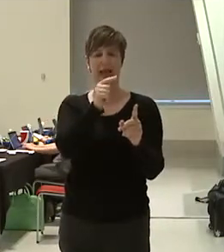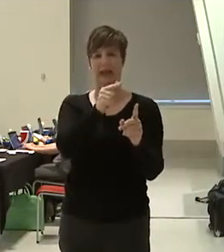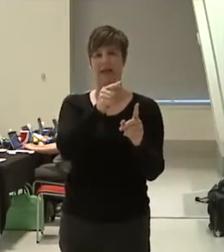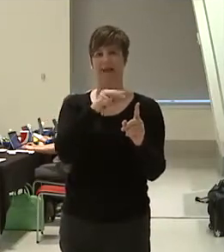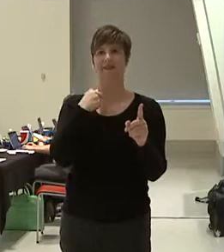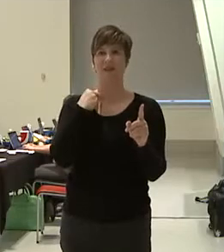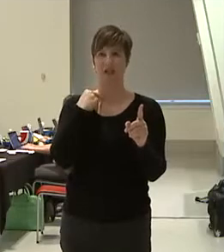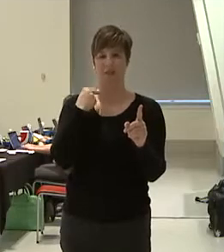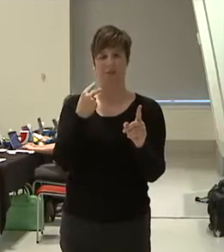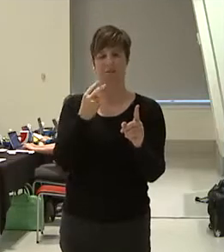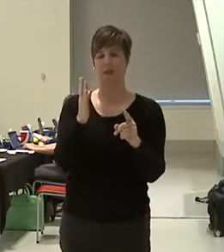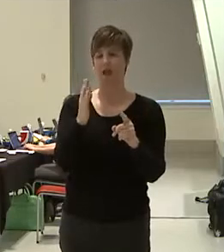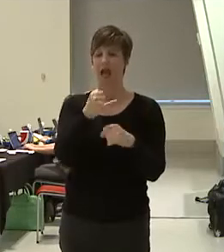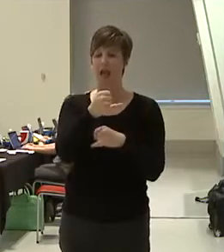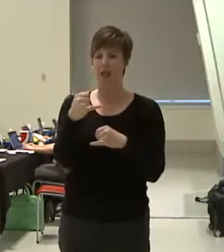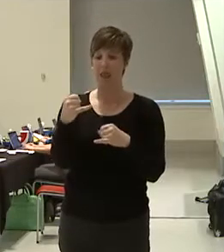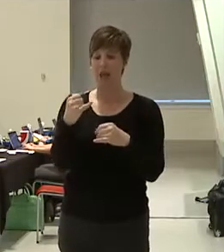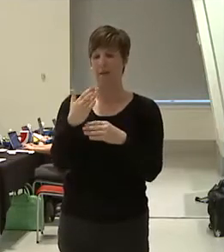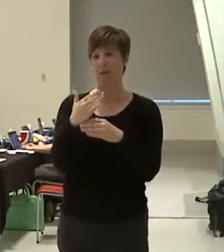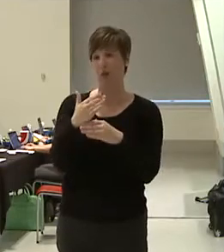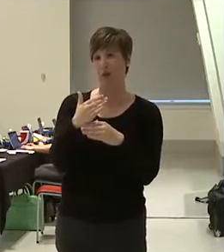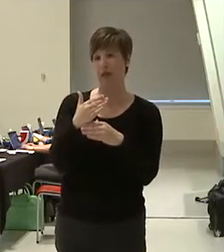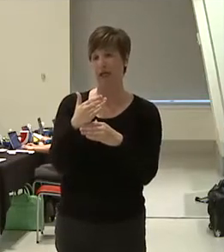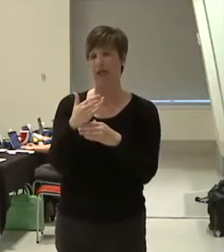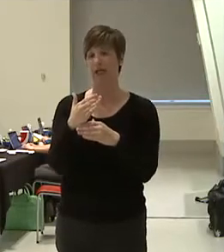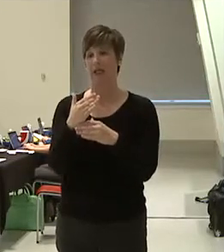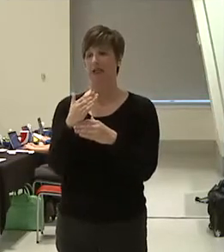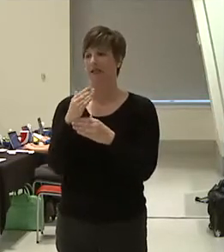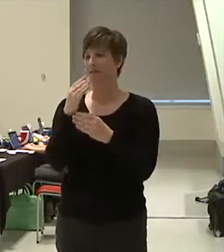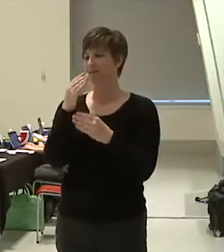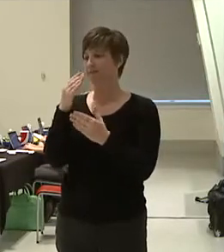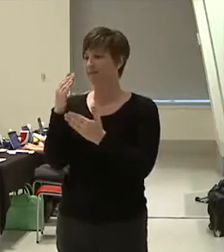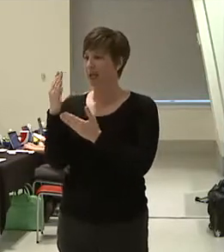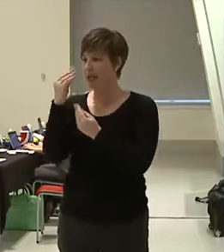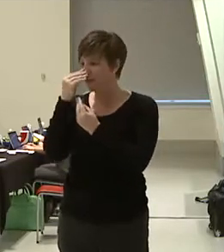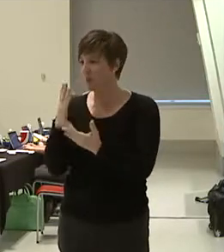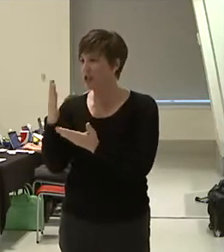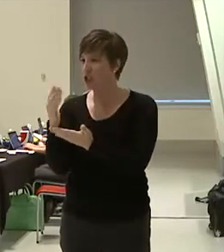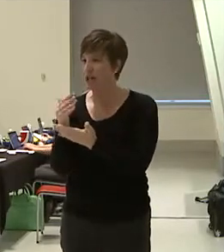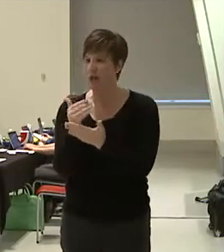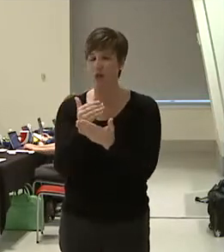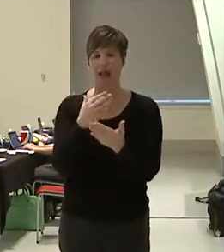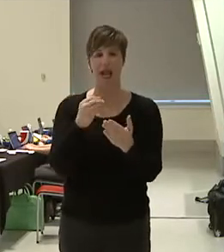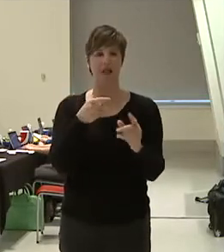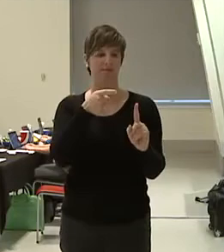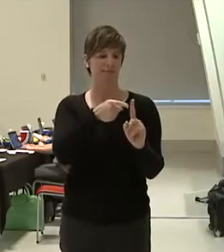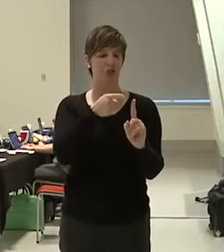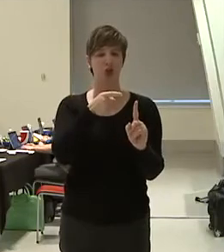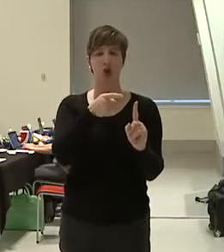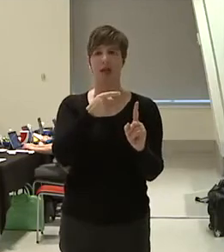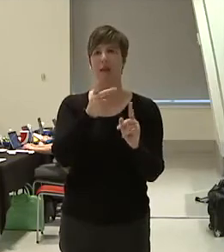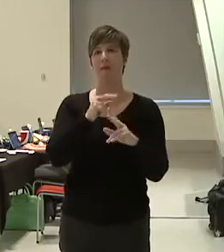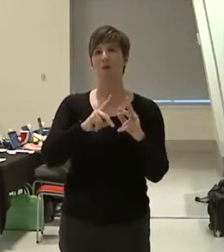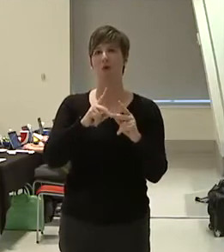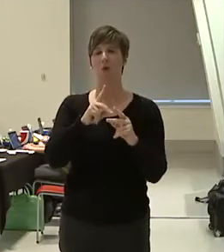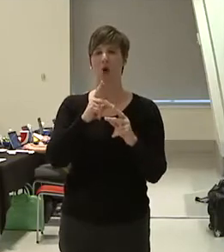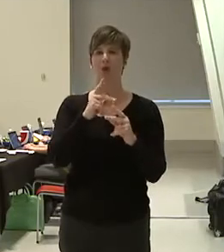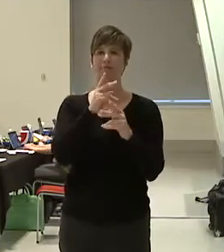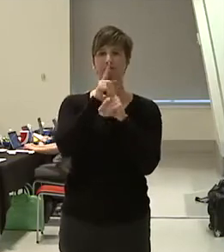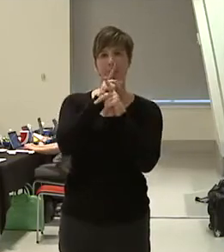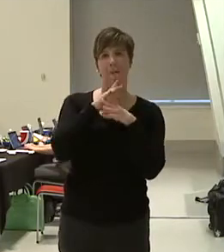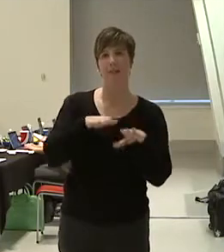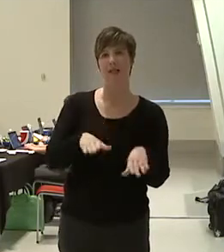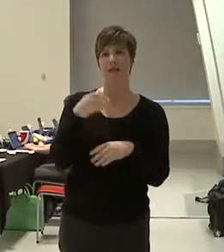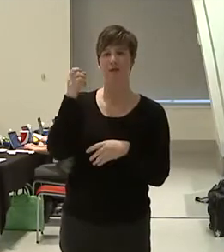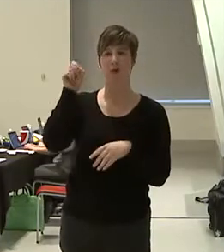also the line between intelligence gathering and targeting proven nonviolent peaceful protesters, right? And so we've